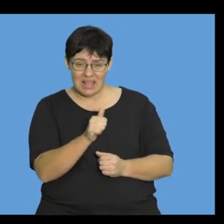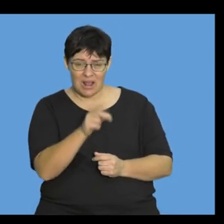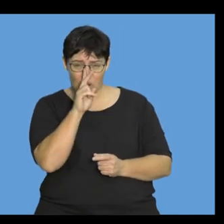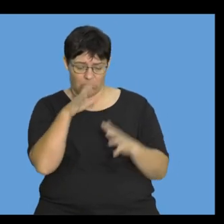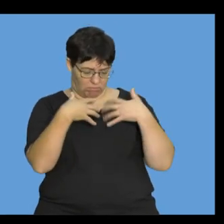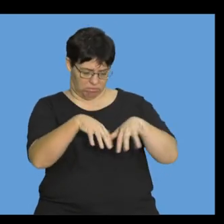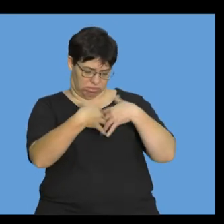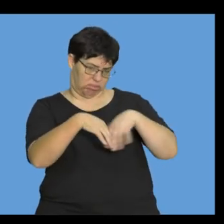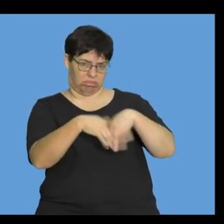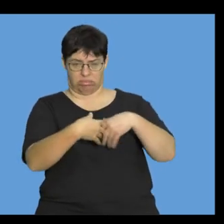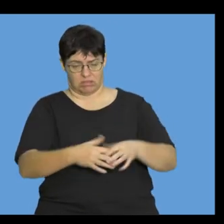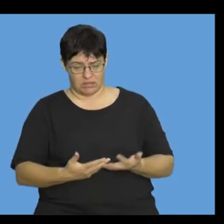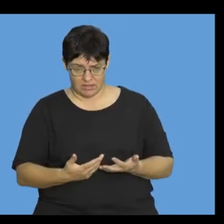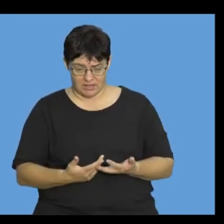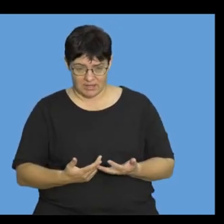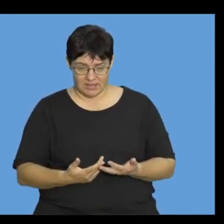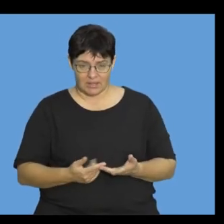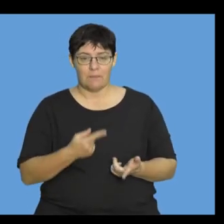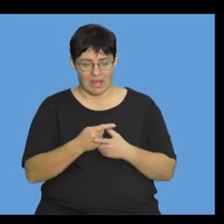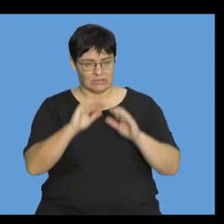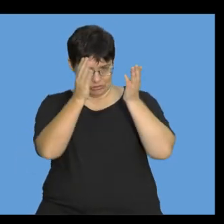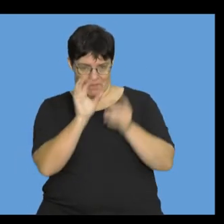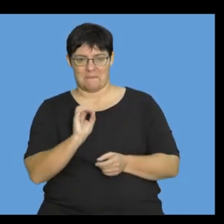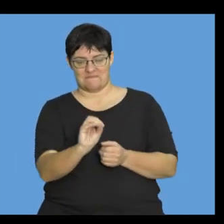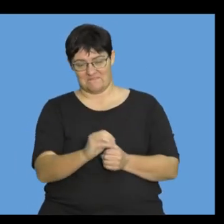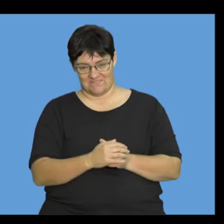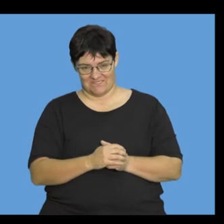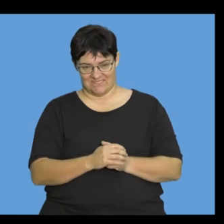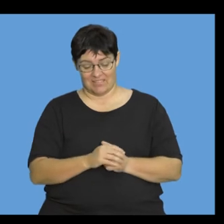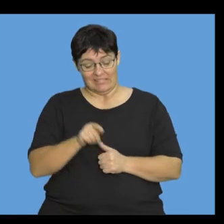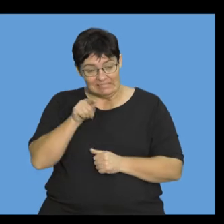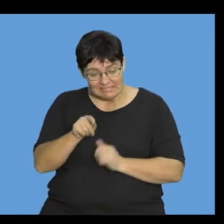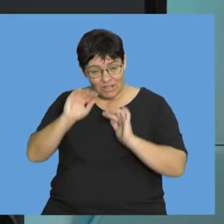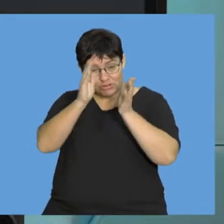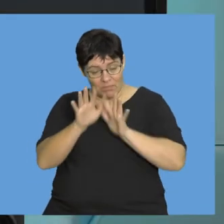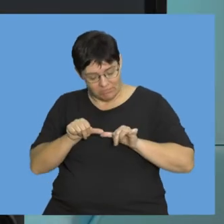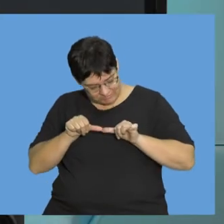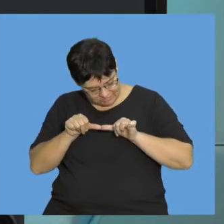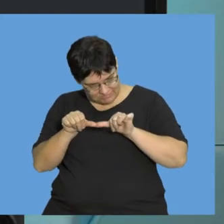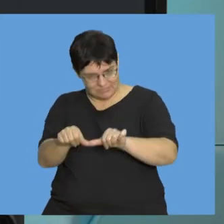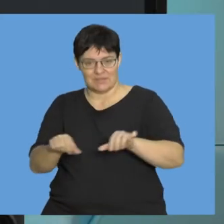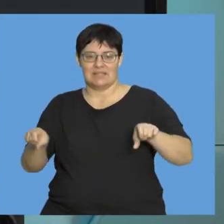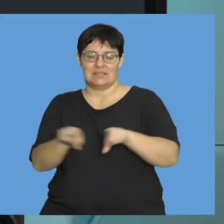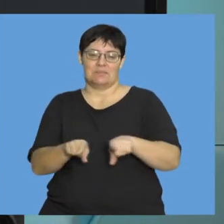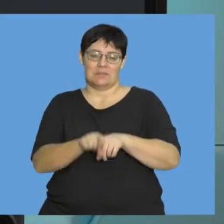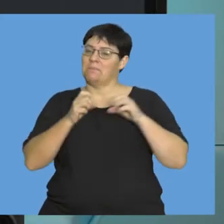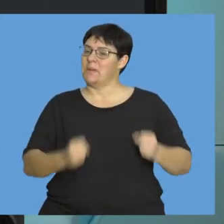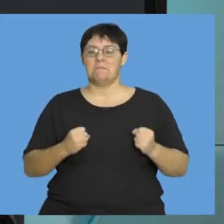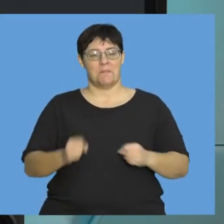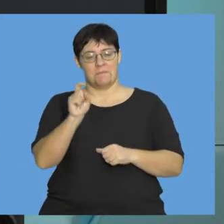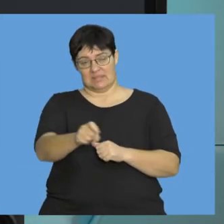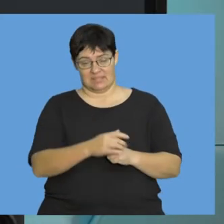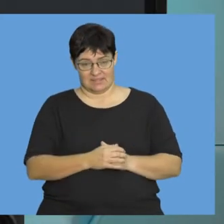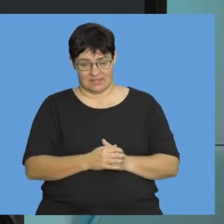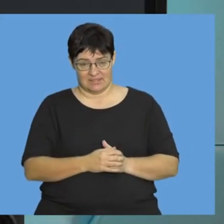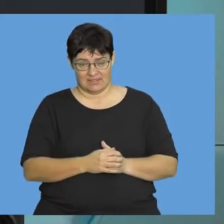that even though it looks like a tangled web, it's a shape. And that shape must stay the